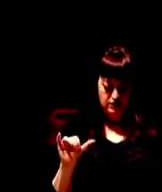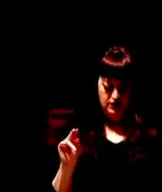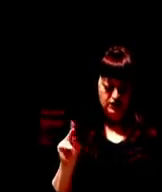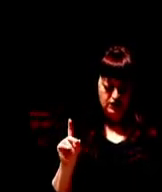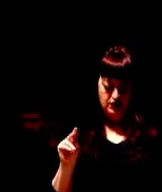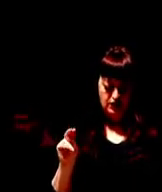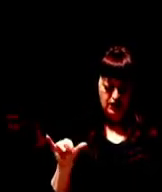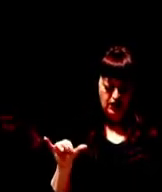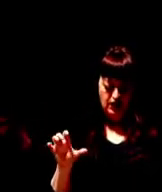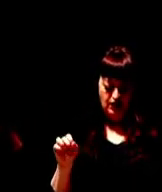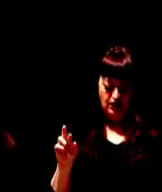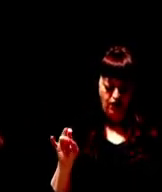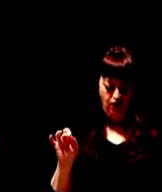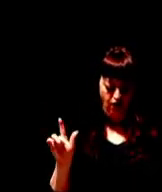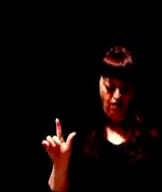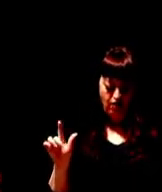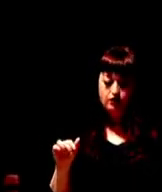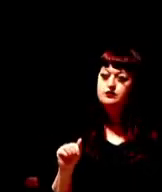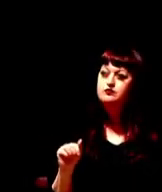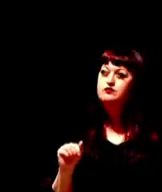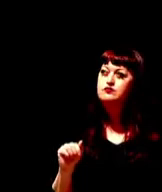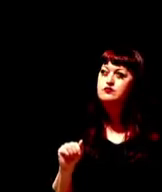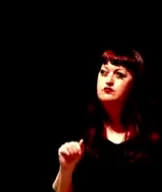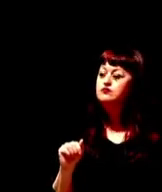Sydney Carroll.